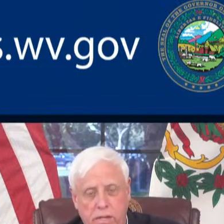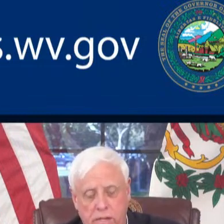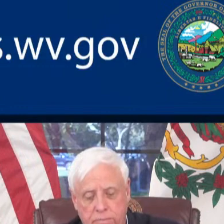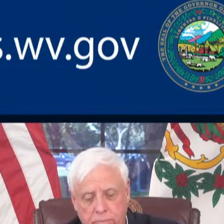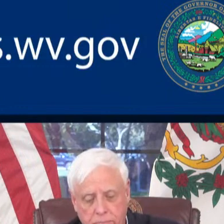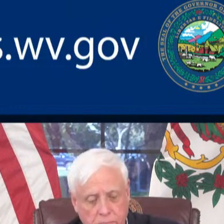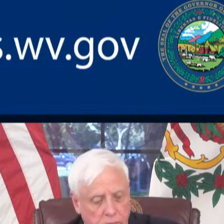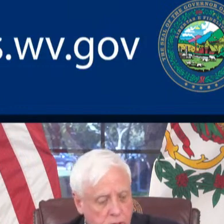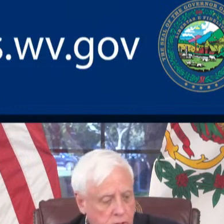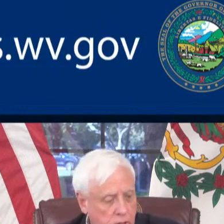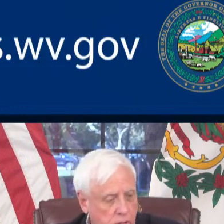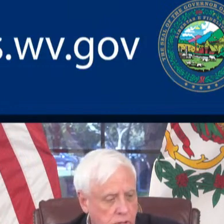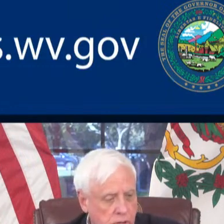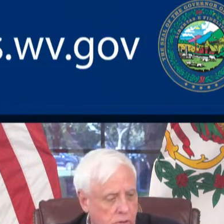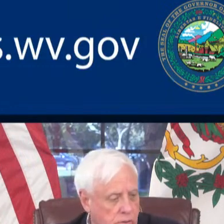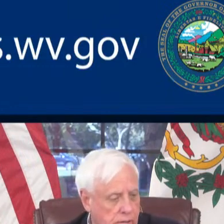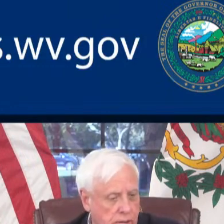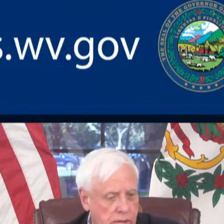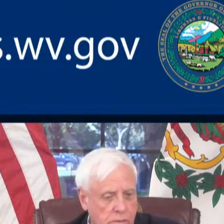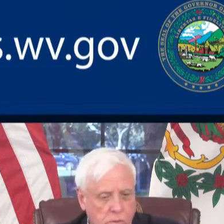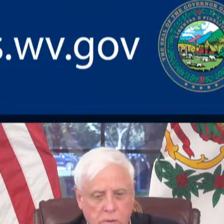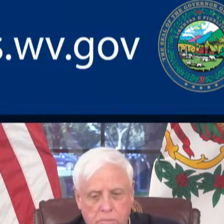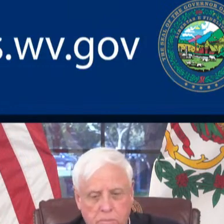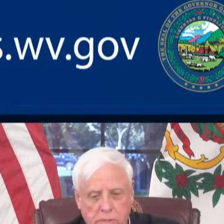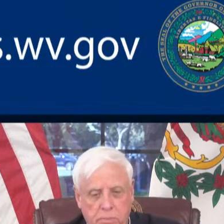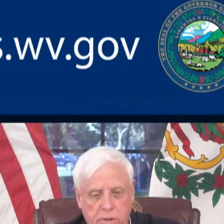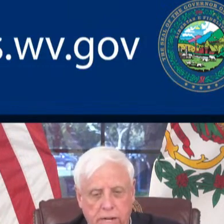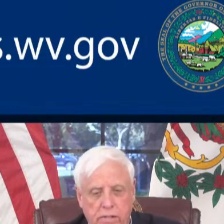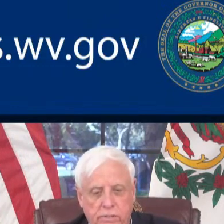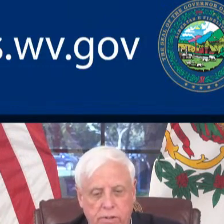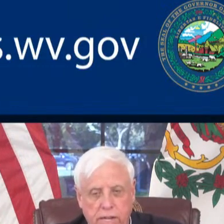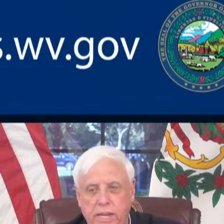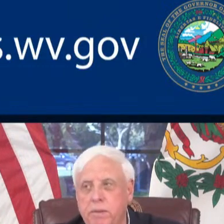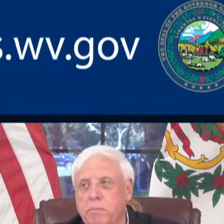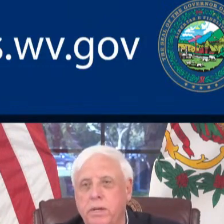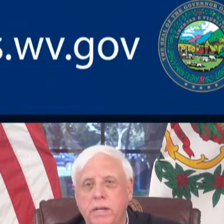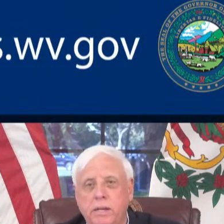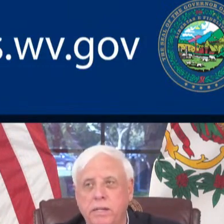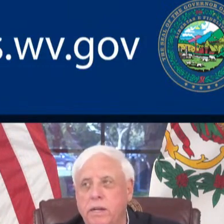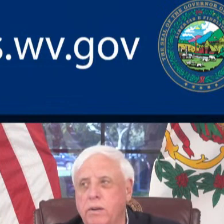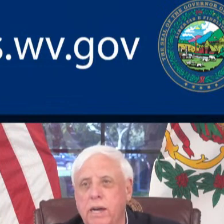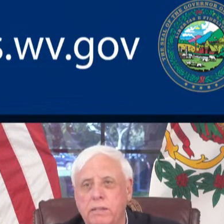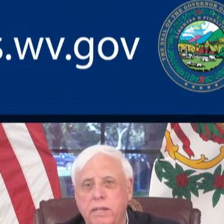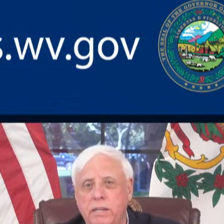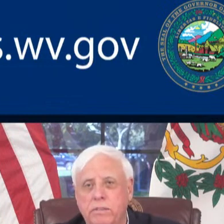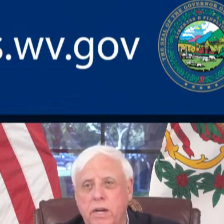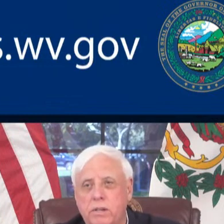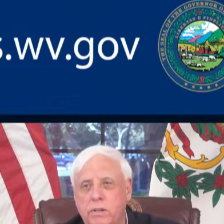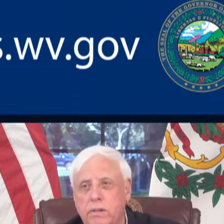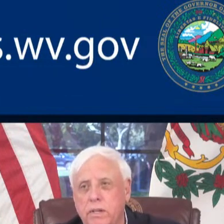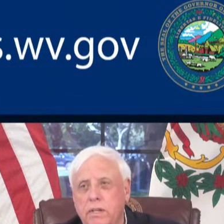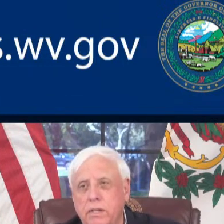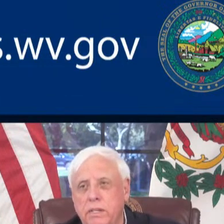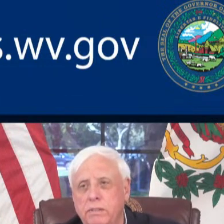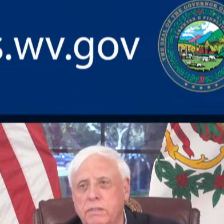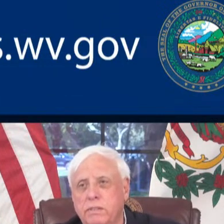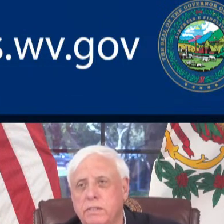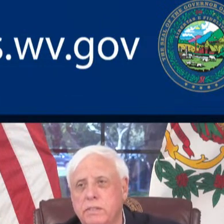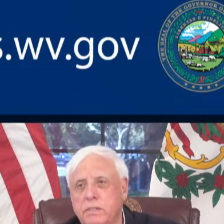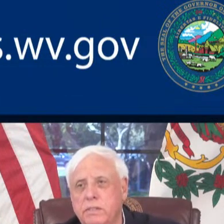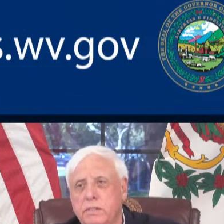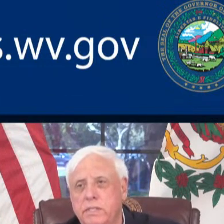think... and I'm going to mispronounce her name, but, I think it's Dr. Is